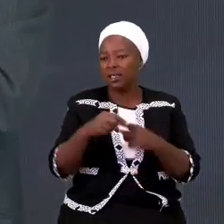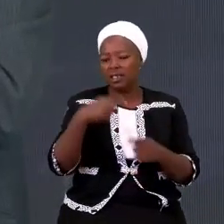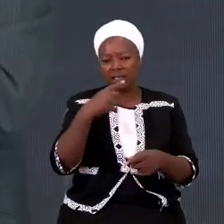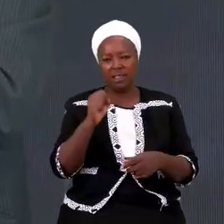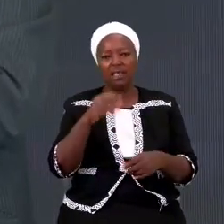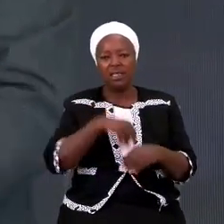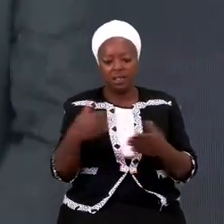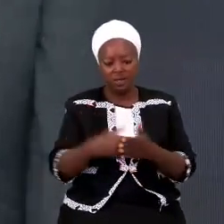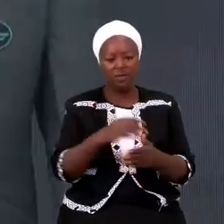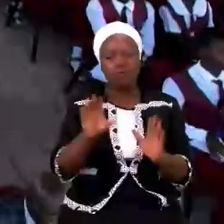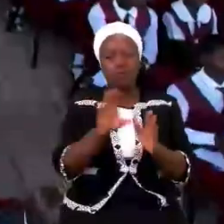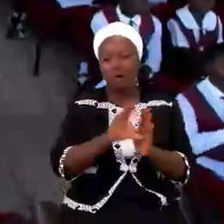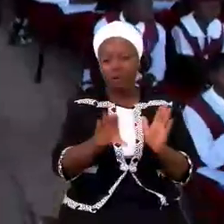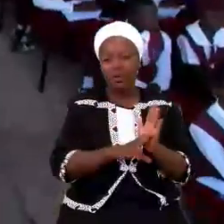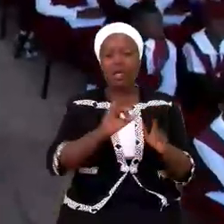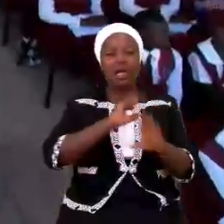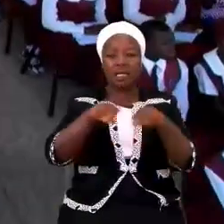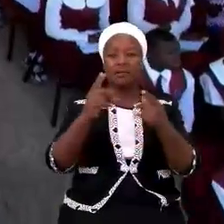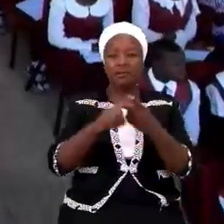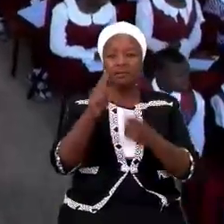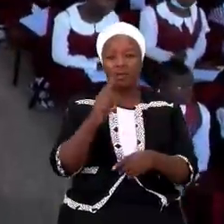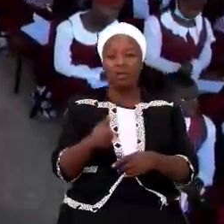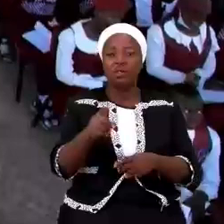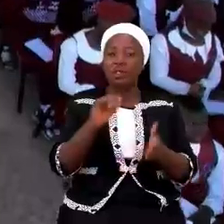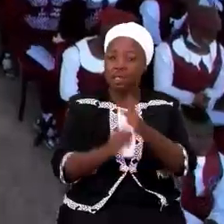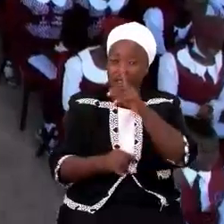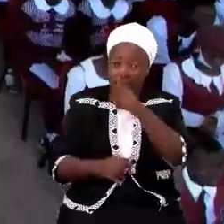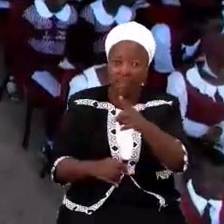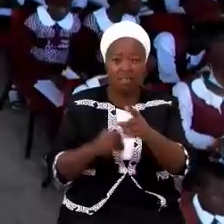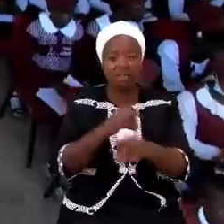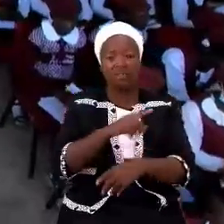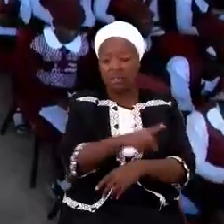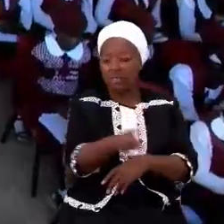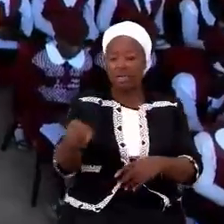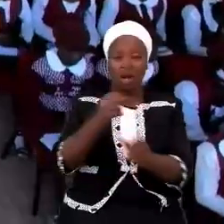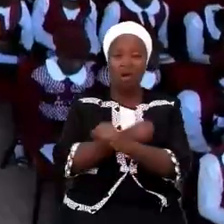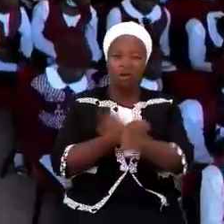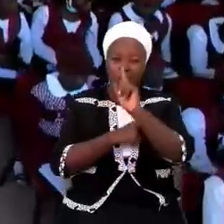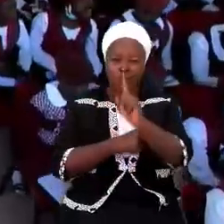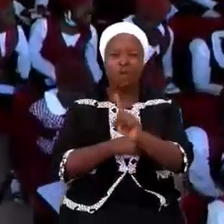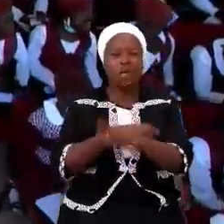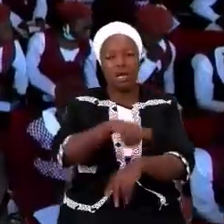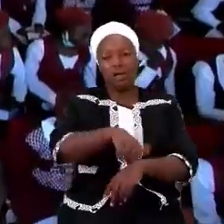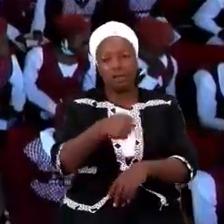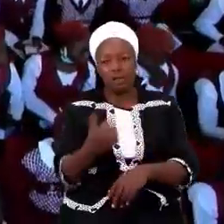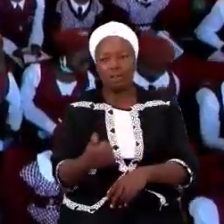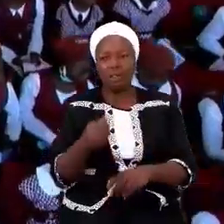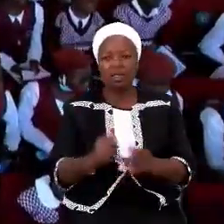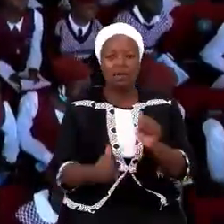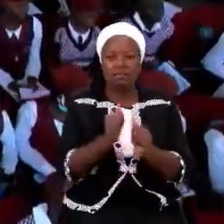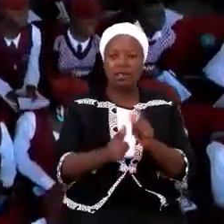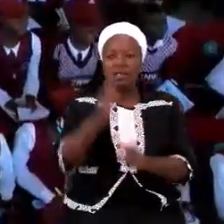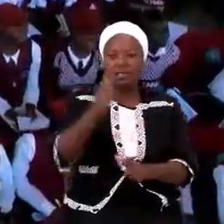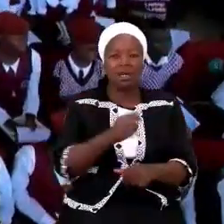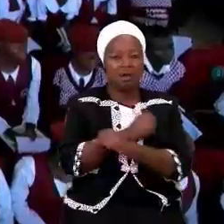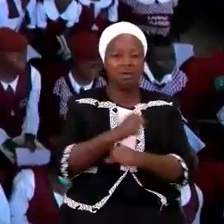one another. Greater love has no man than this, that a man should give his life for